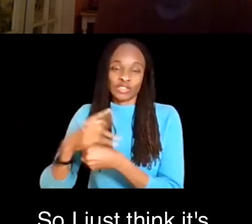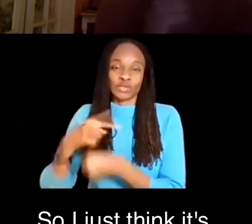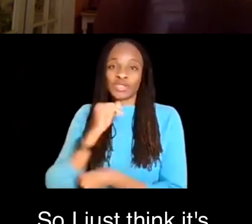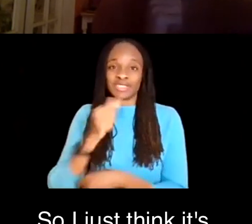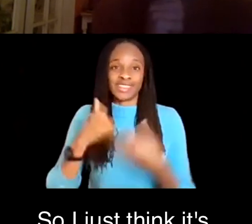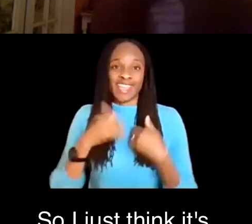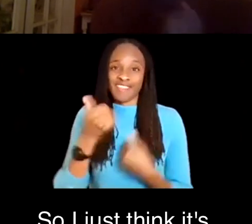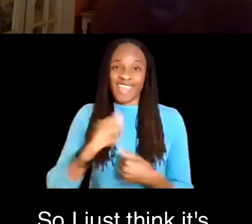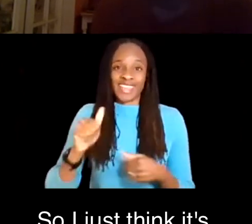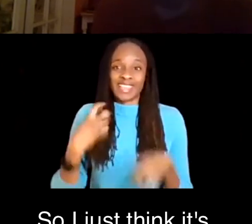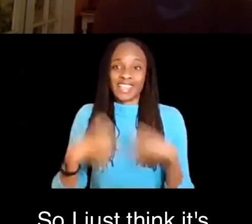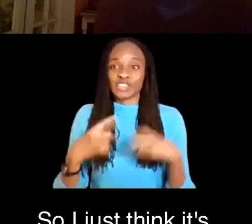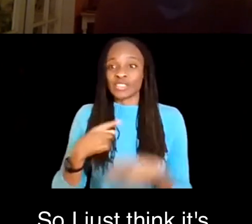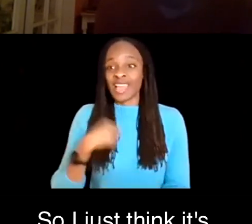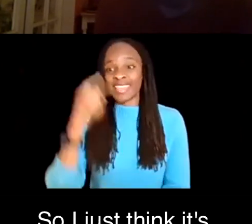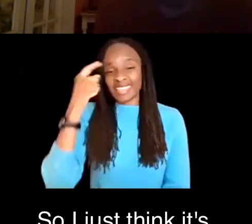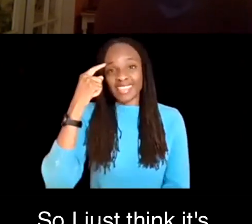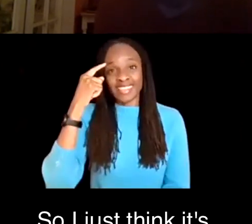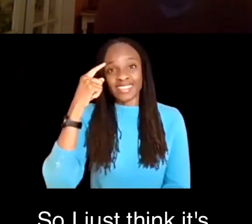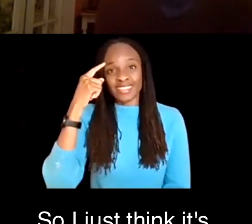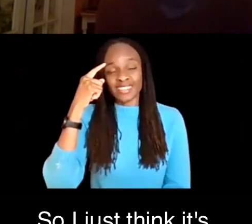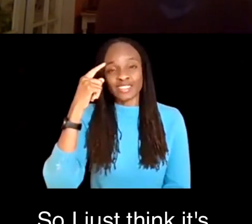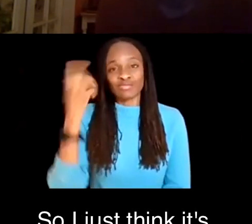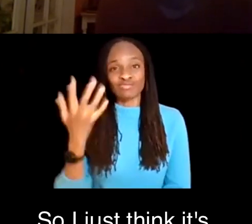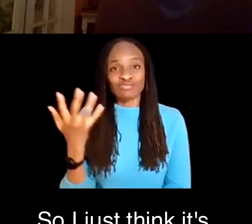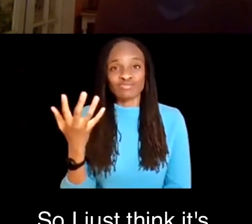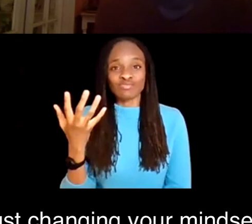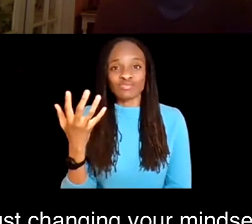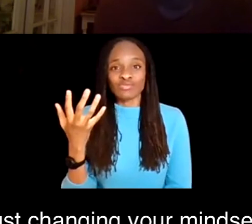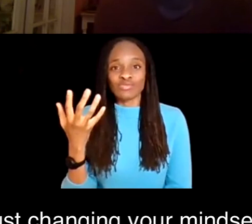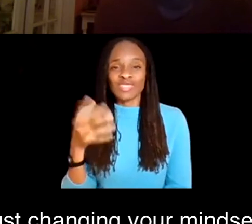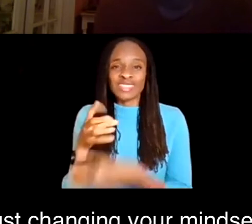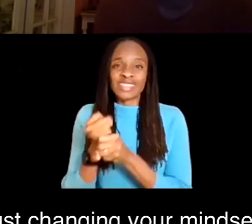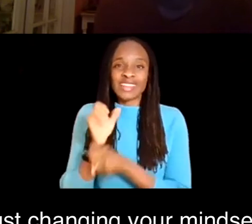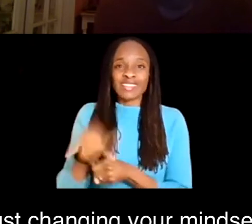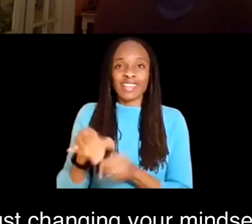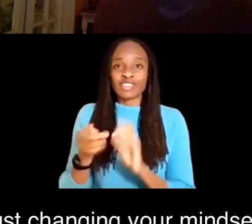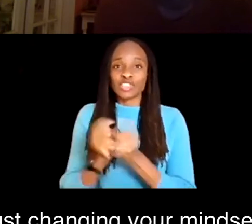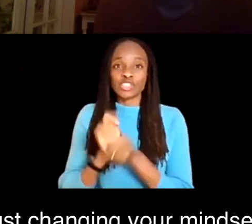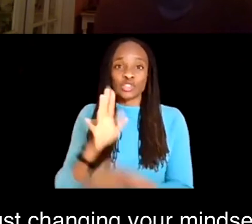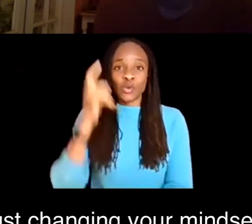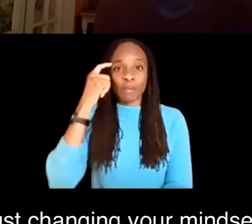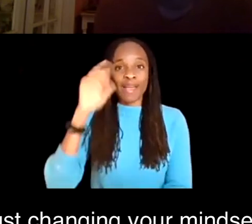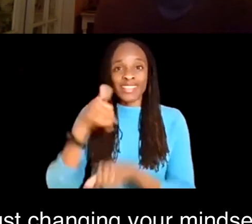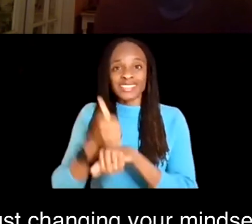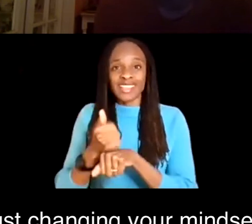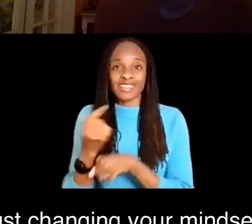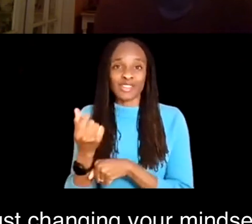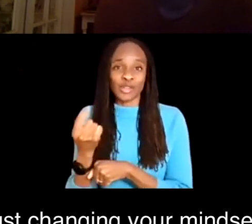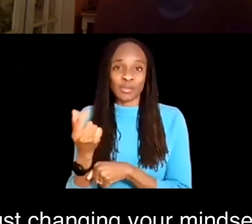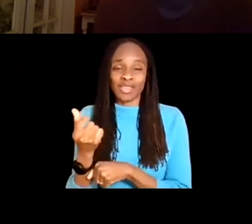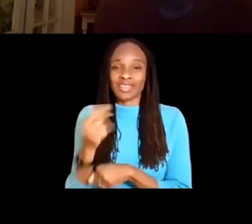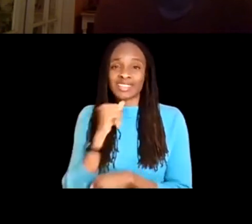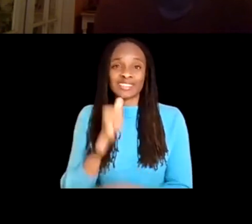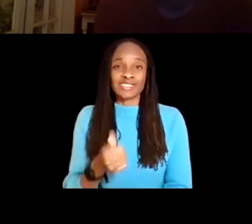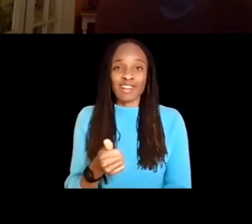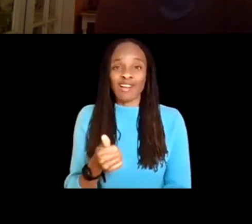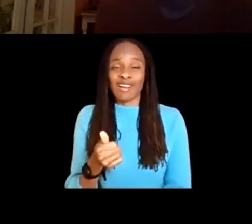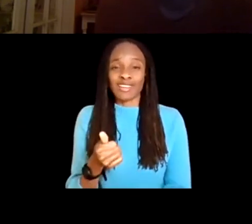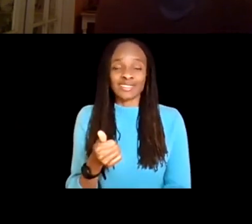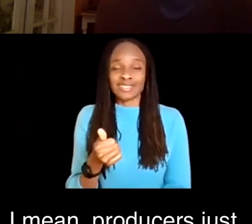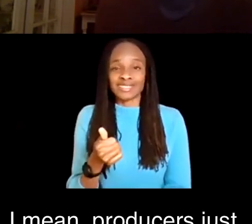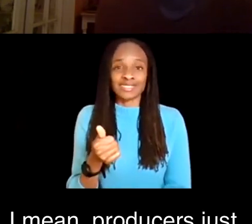So I just think it's getting that, you know, just changing your mindset a little bit, and not being kind of a, you